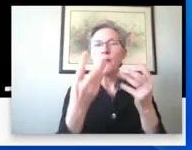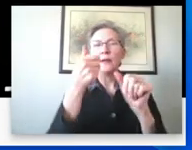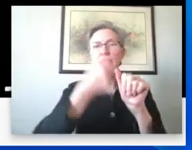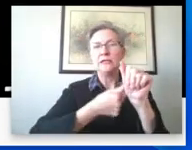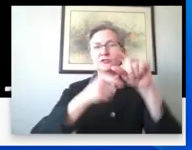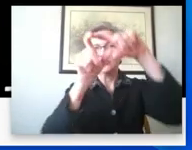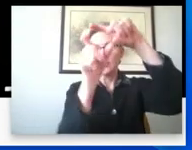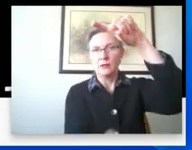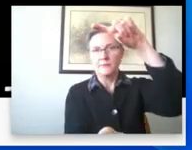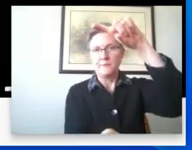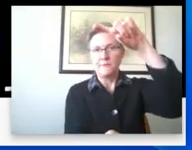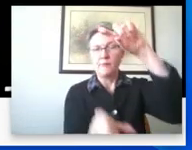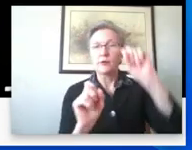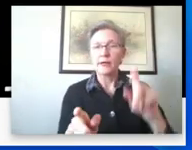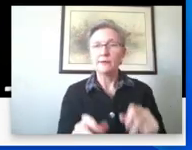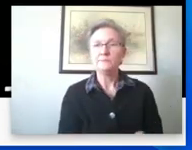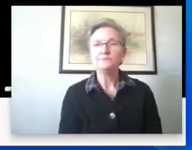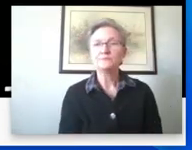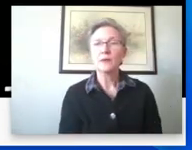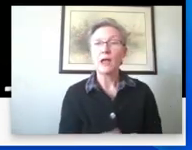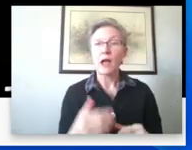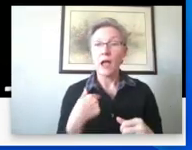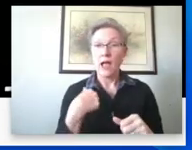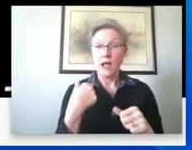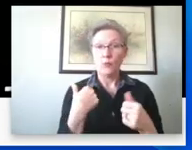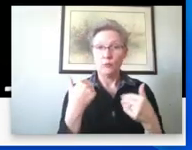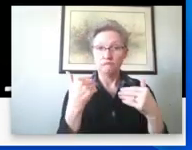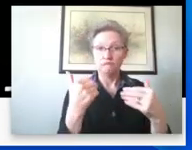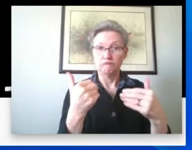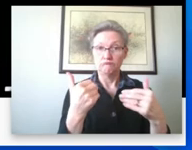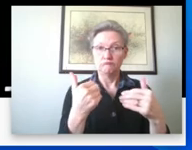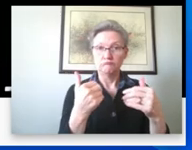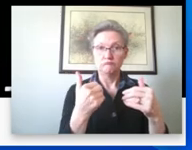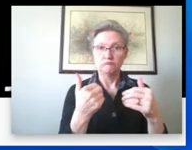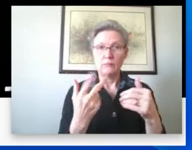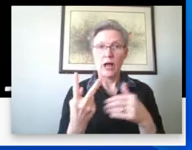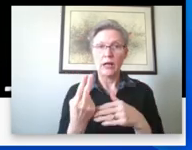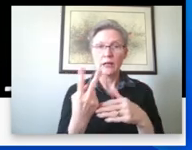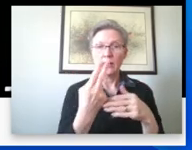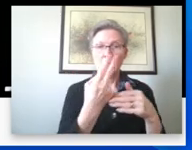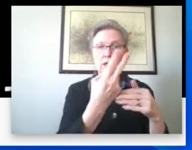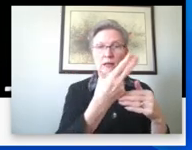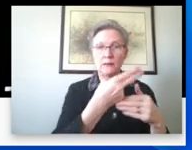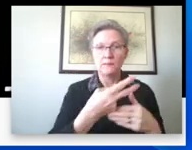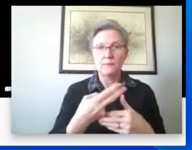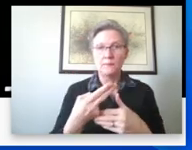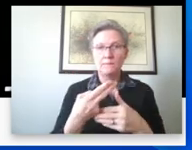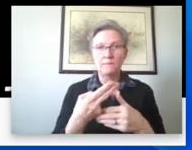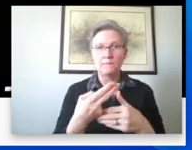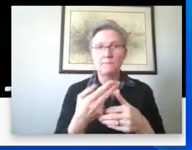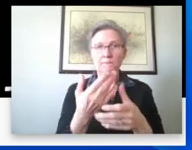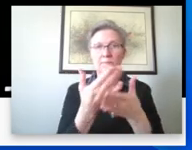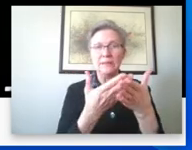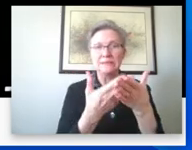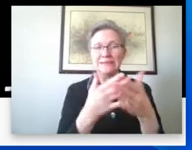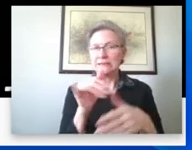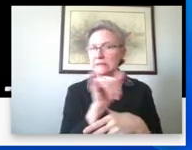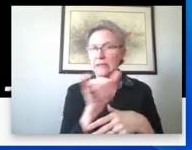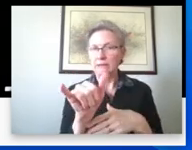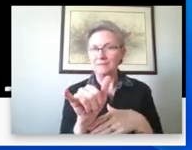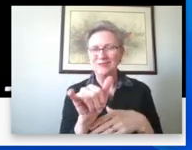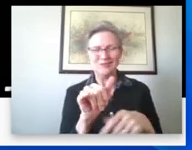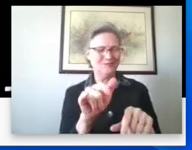column. Okay? So I went ahead and I cut pieces that are exactly the same. You will not have to